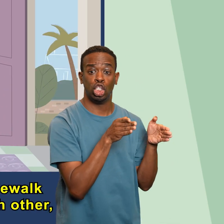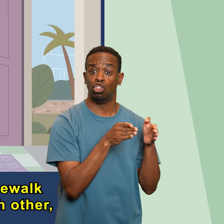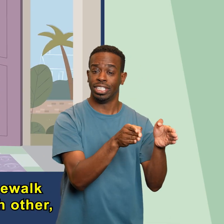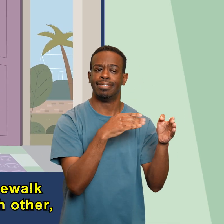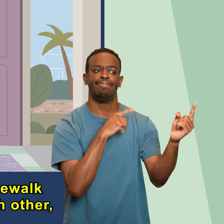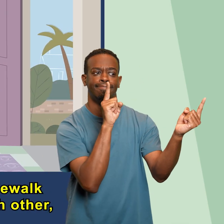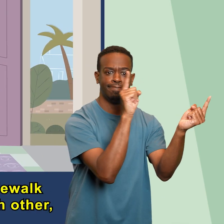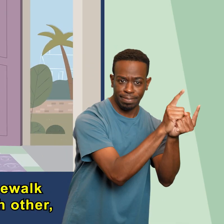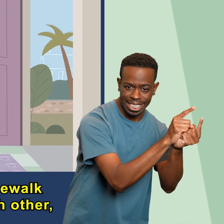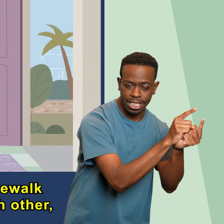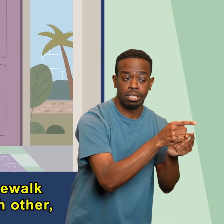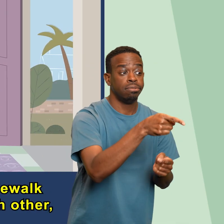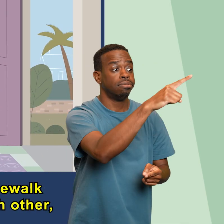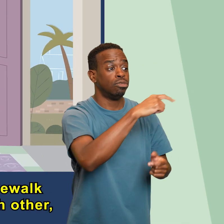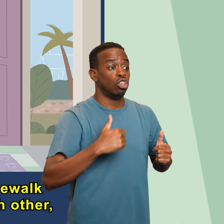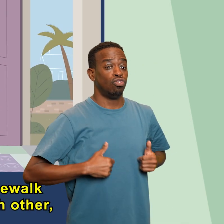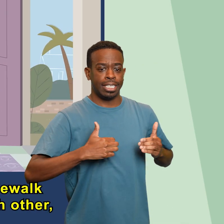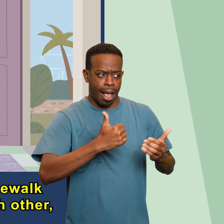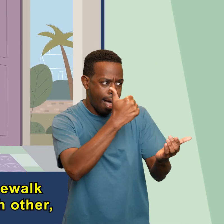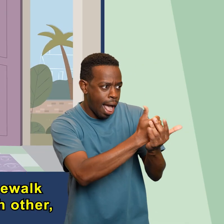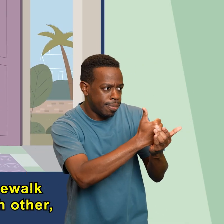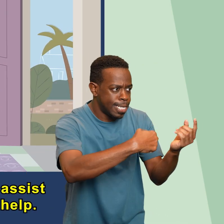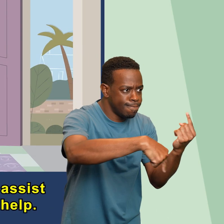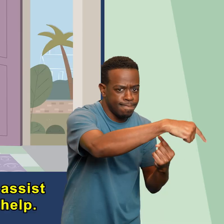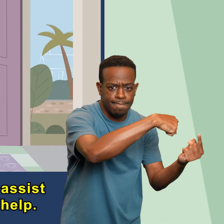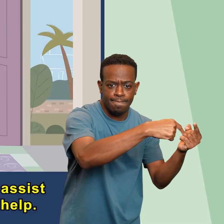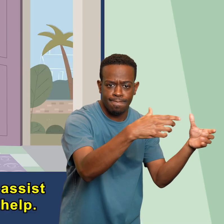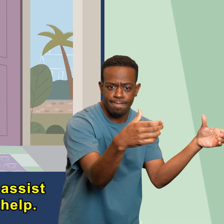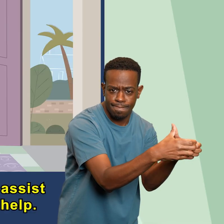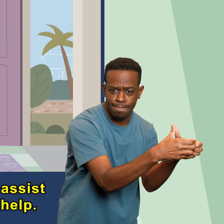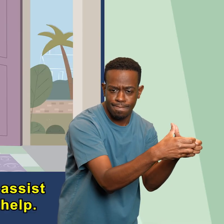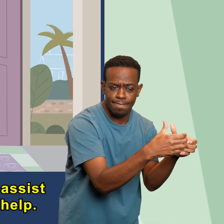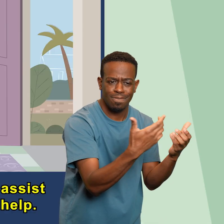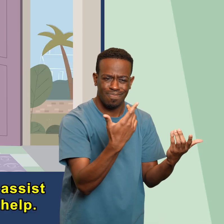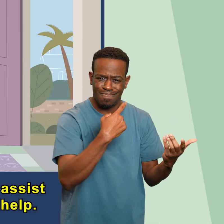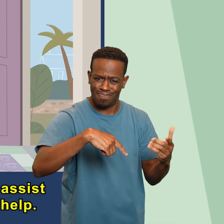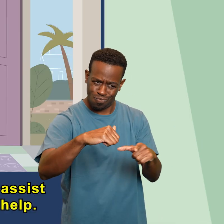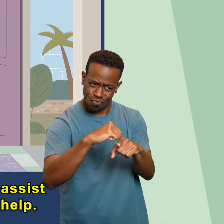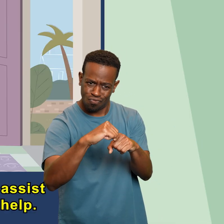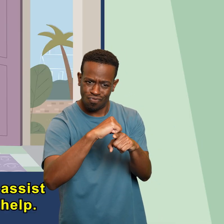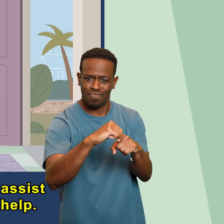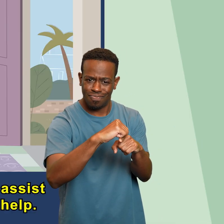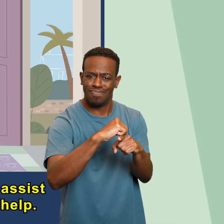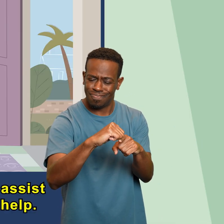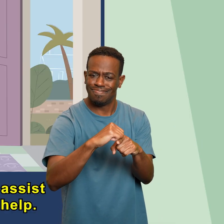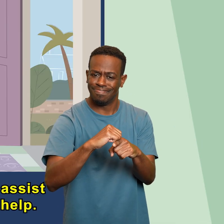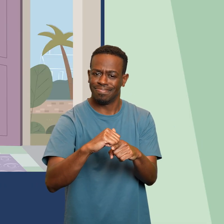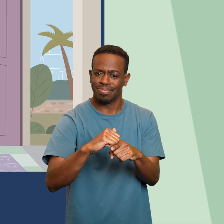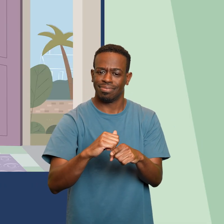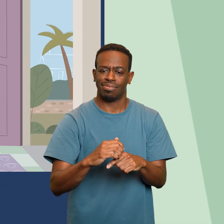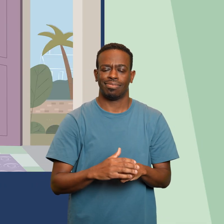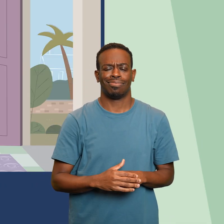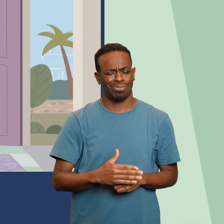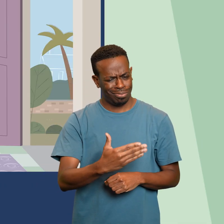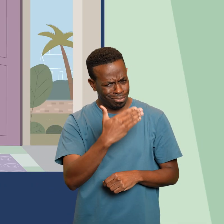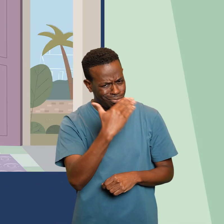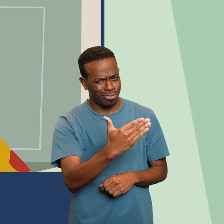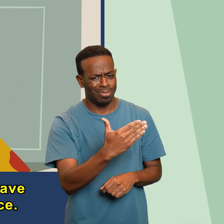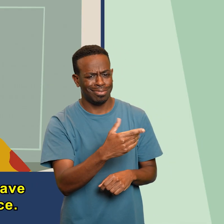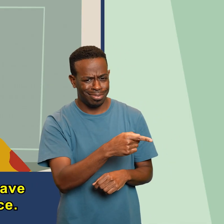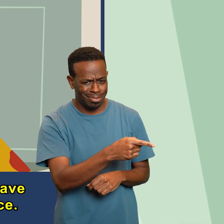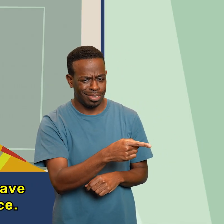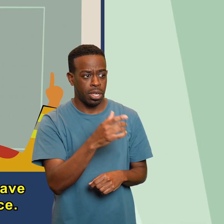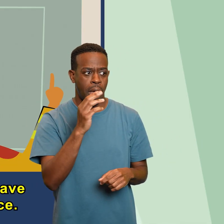street on the sidewalk. While residents can help each other, the entire staff is trained to assist those who may need extra help.